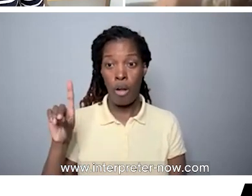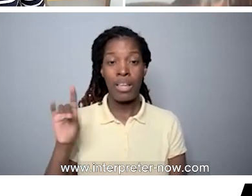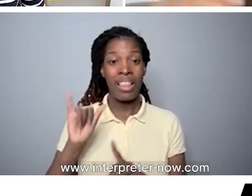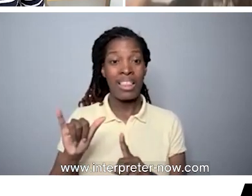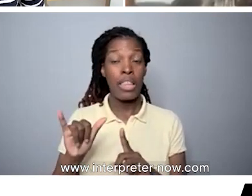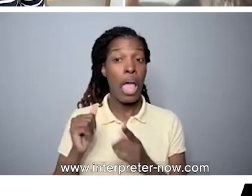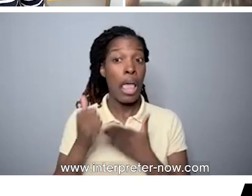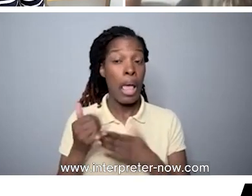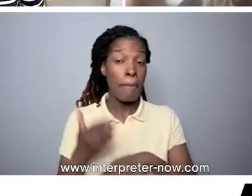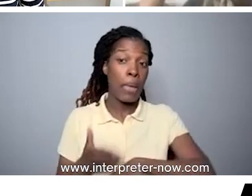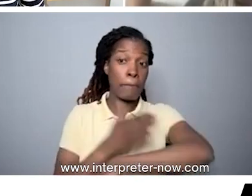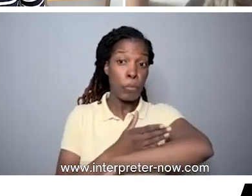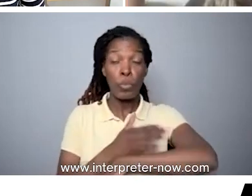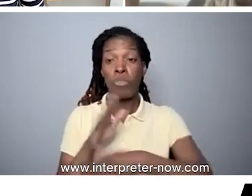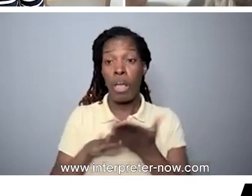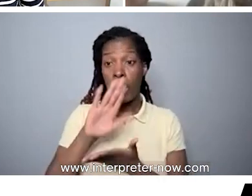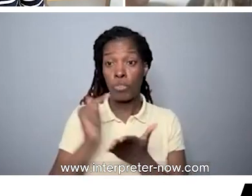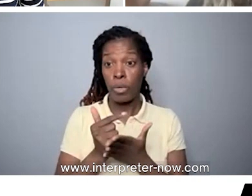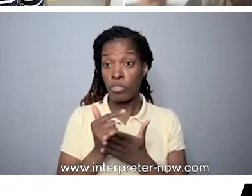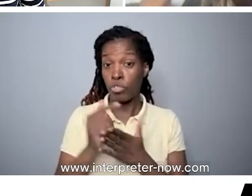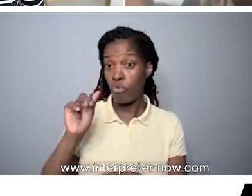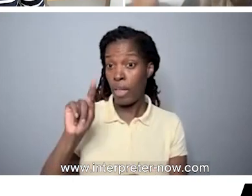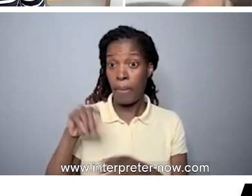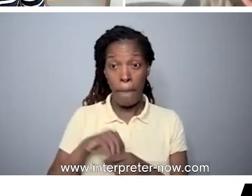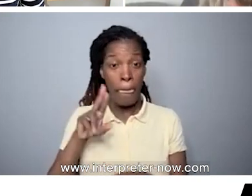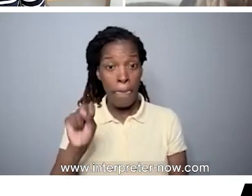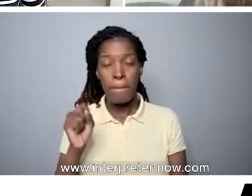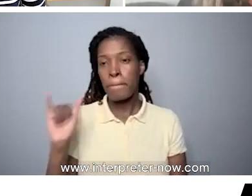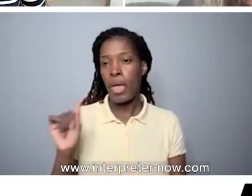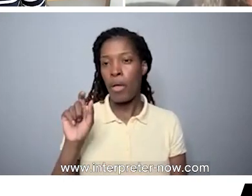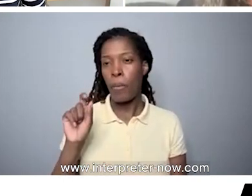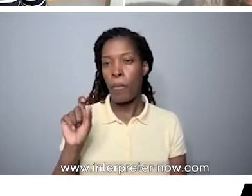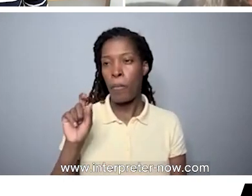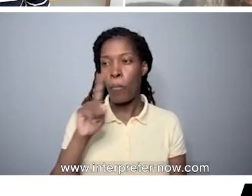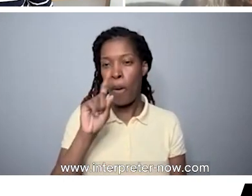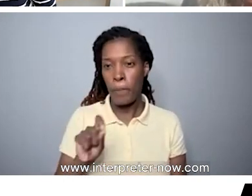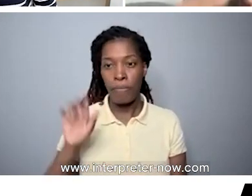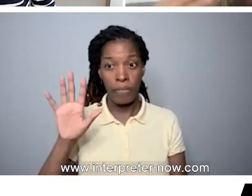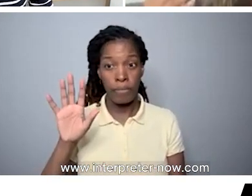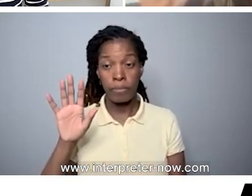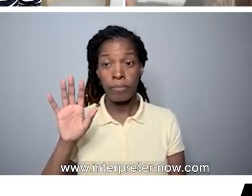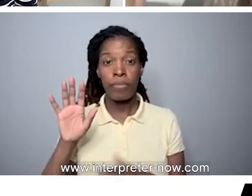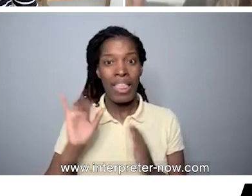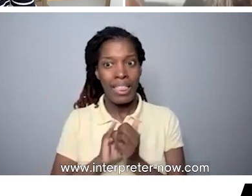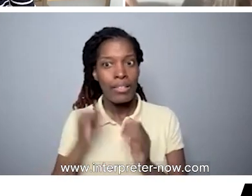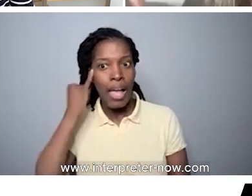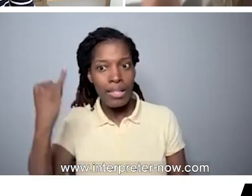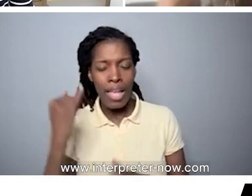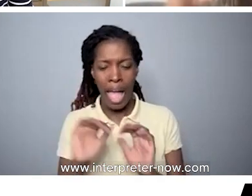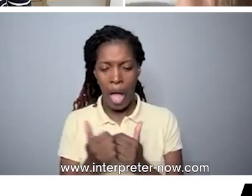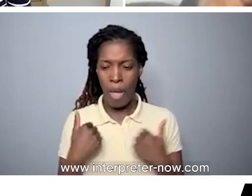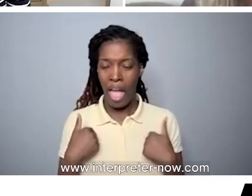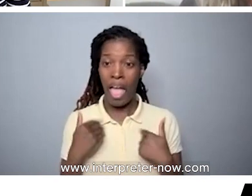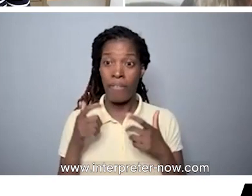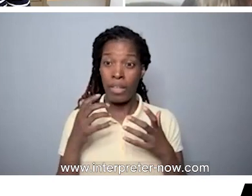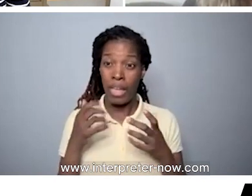How do you have significant impact at scale? So as I was leaving the administration, trying to decide what I wanted to be when I grew up, because